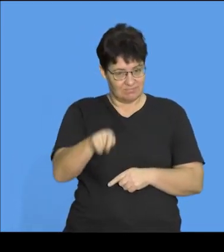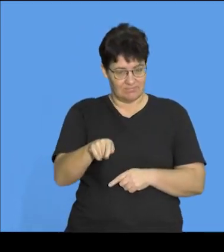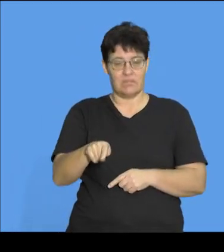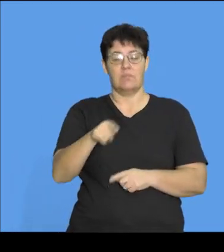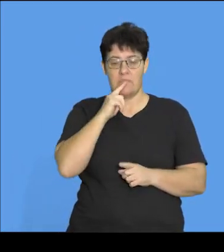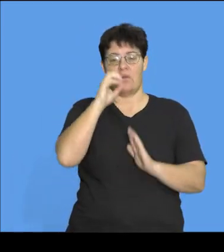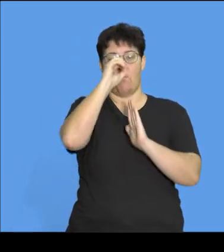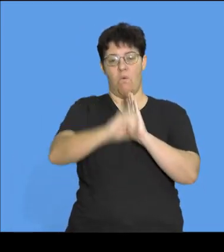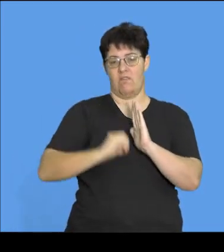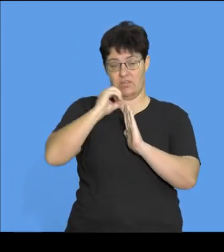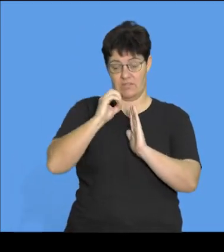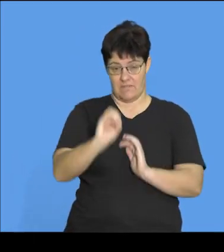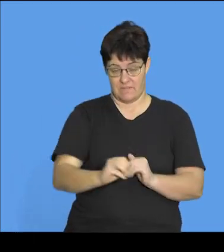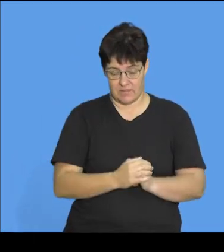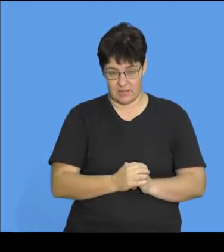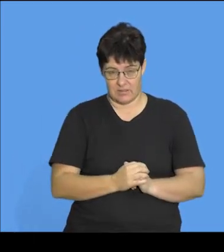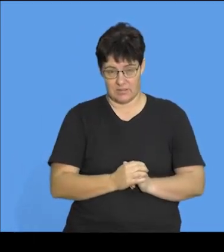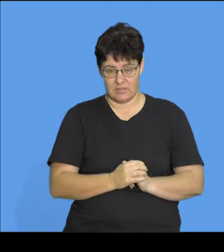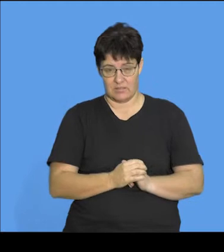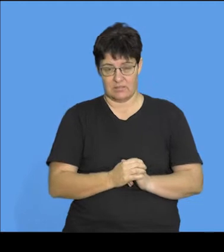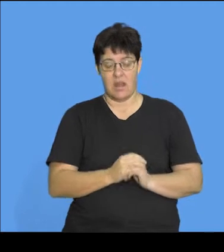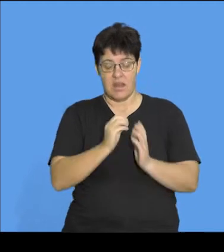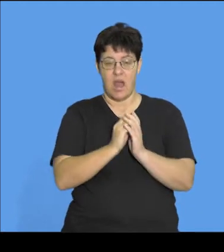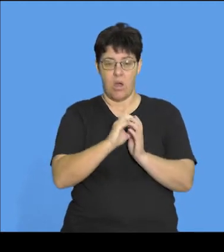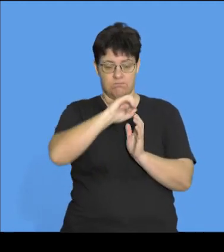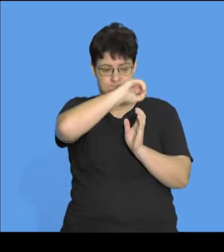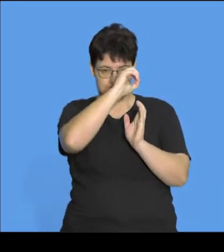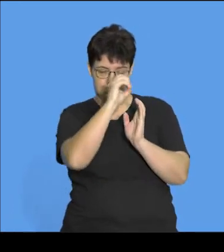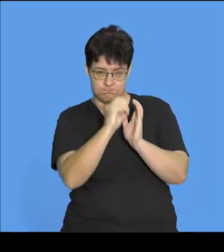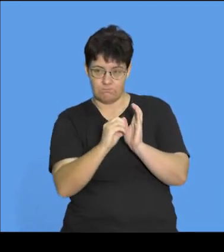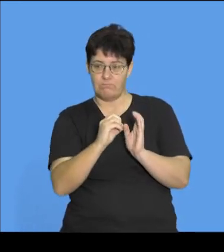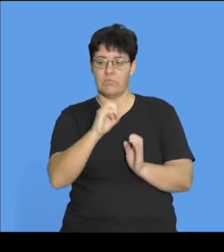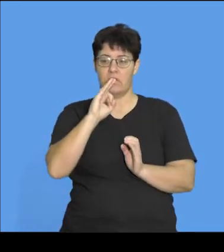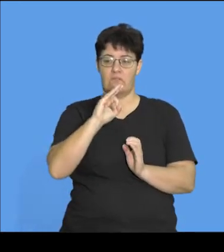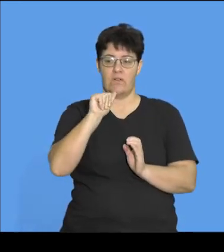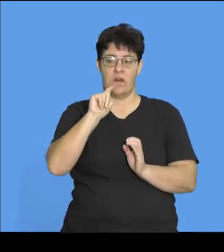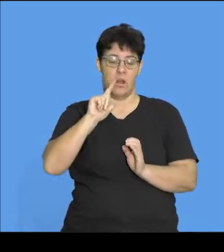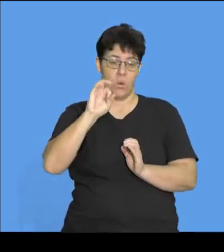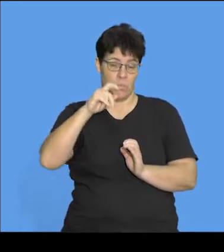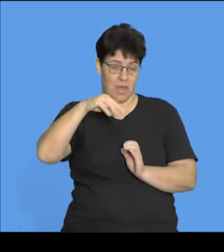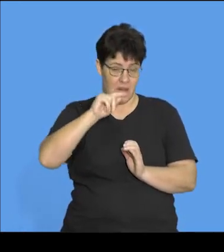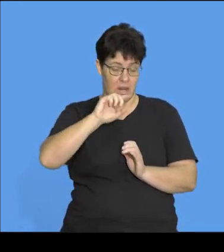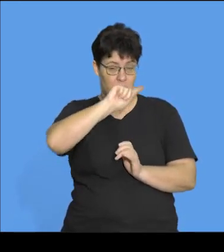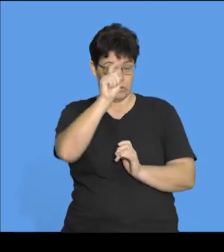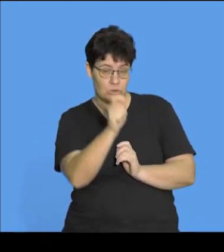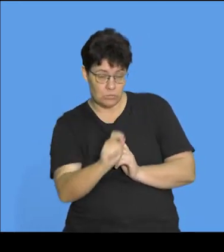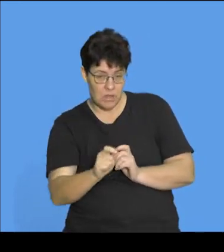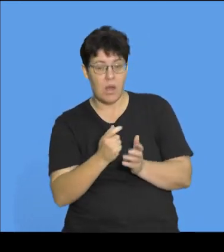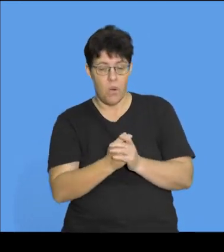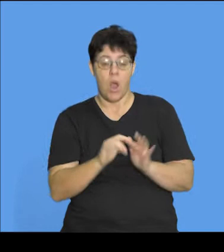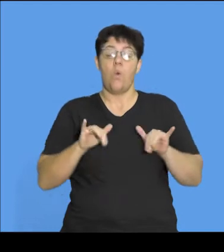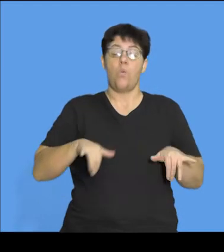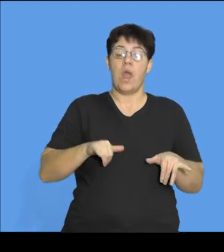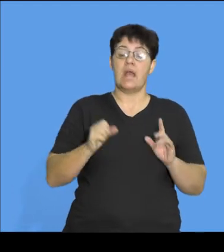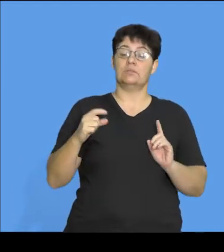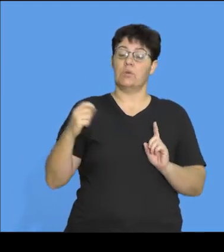ovulation. And so this egg now travels down the fallopian tube in anticipation of a sperm cell that might